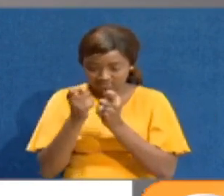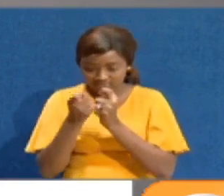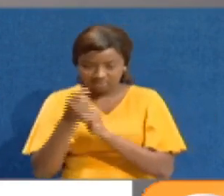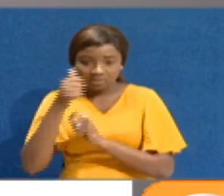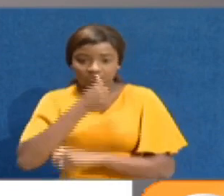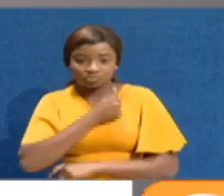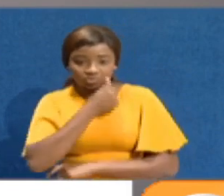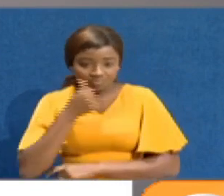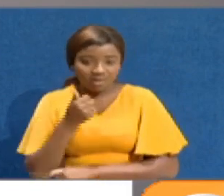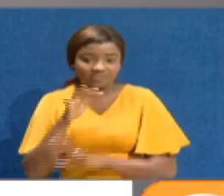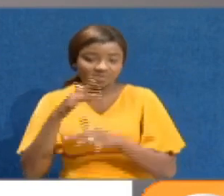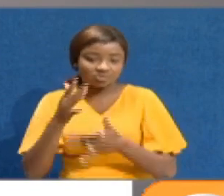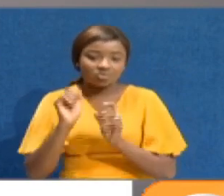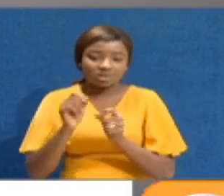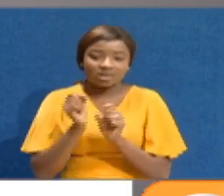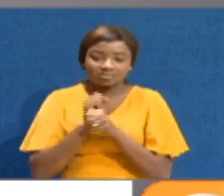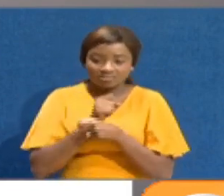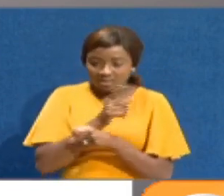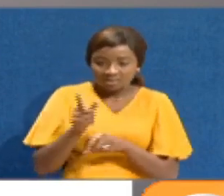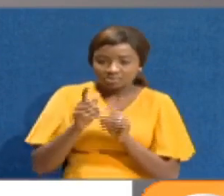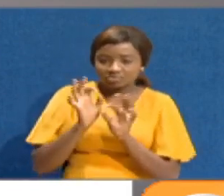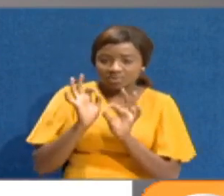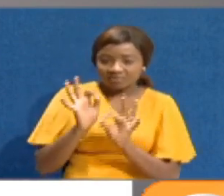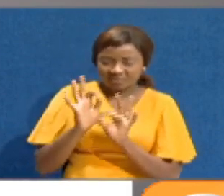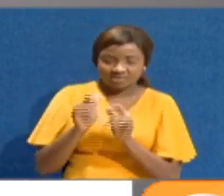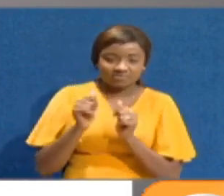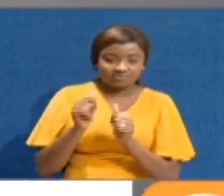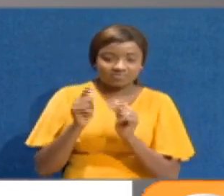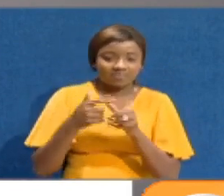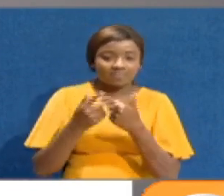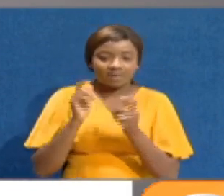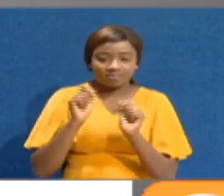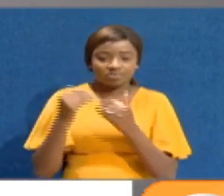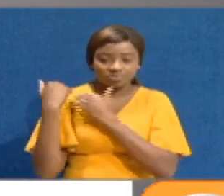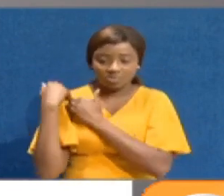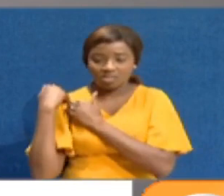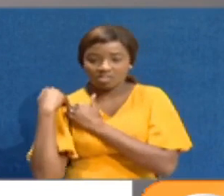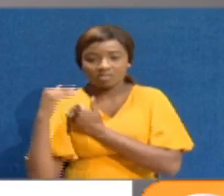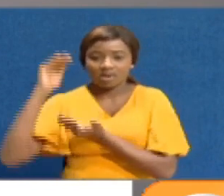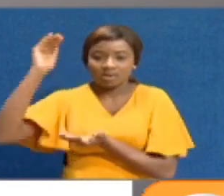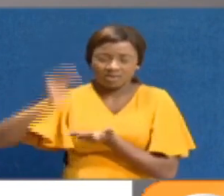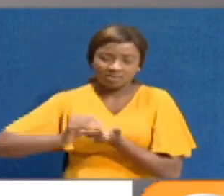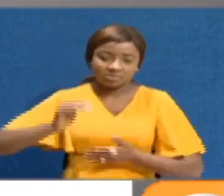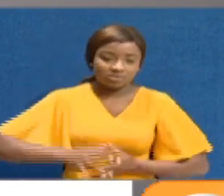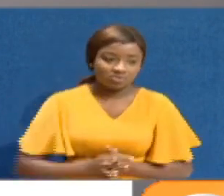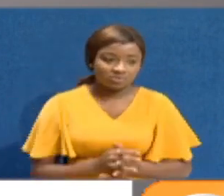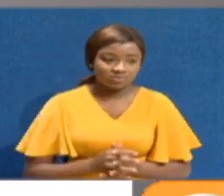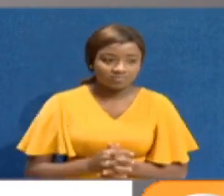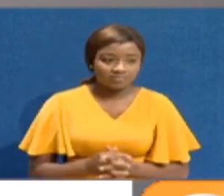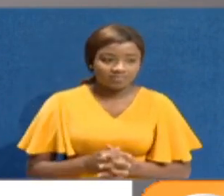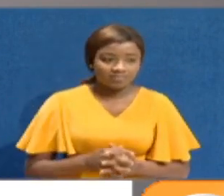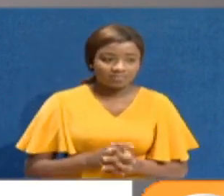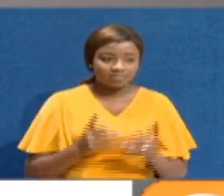be made to be more effective so that then the burden on the taxpayer reduces? So I think the